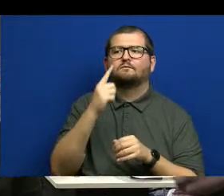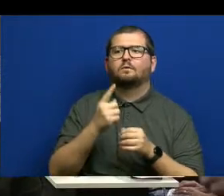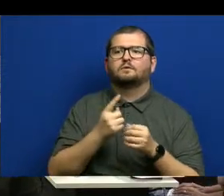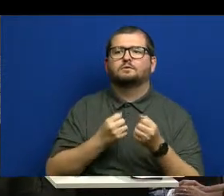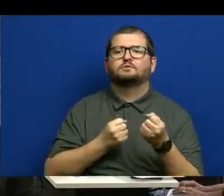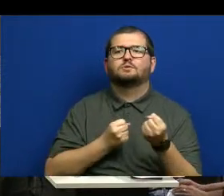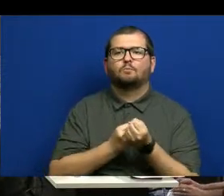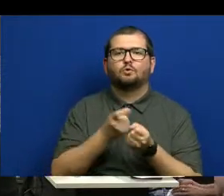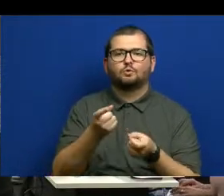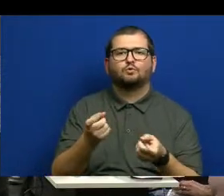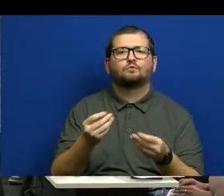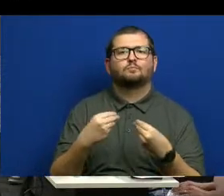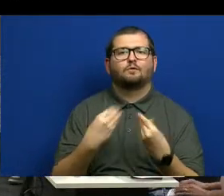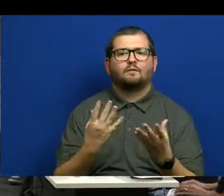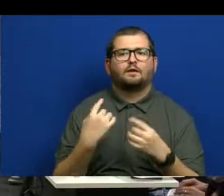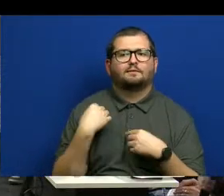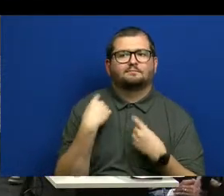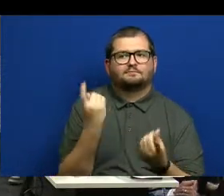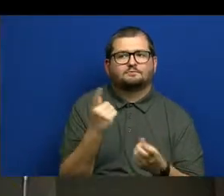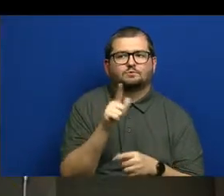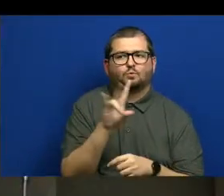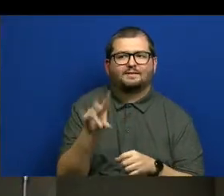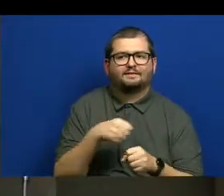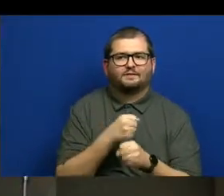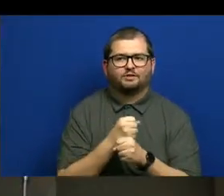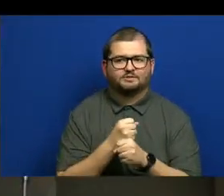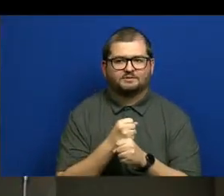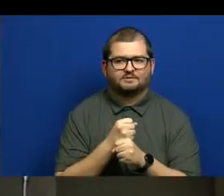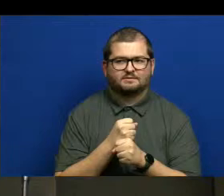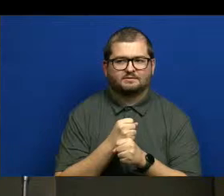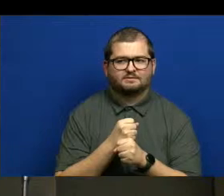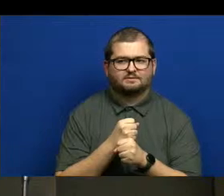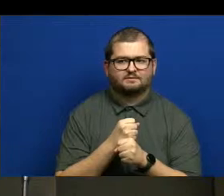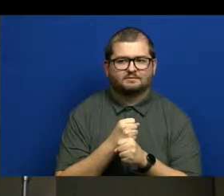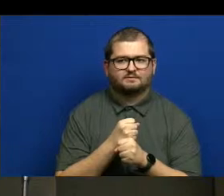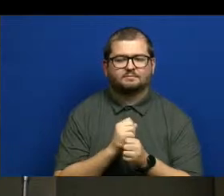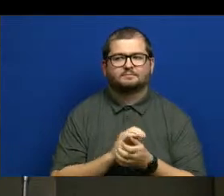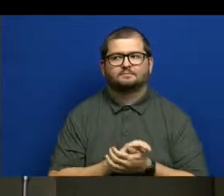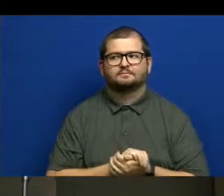for the support that you've given me for the last 27 years.